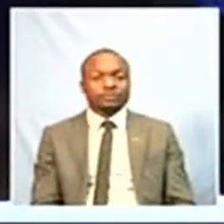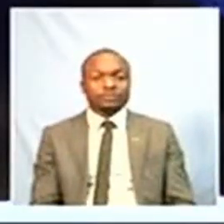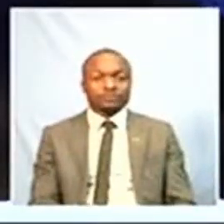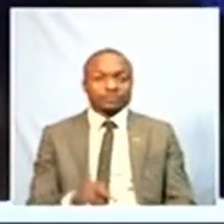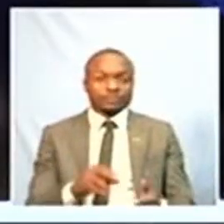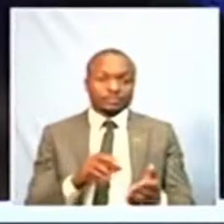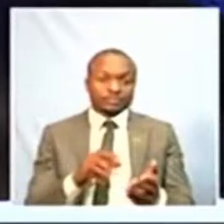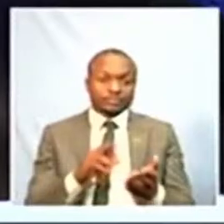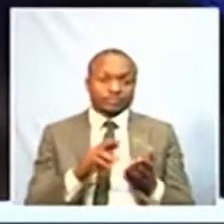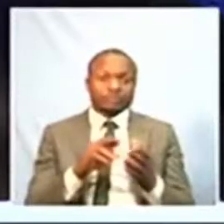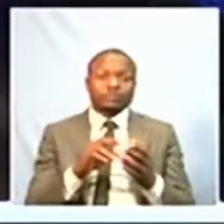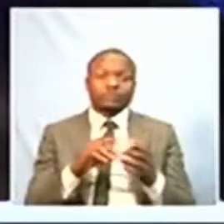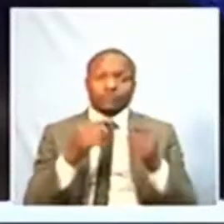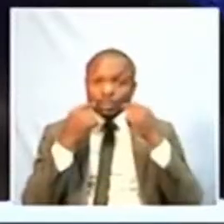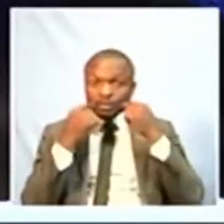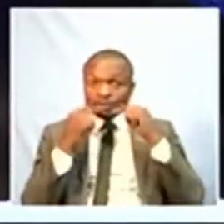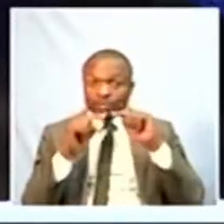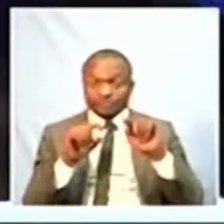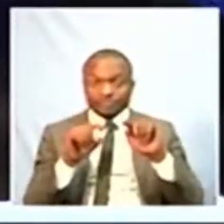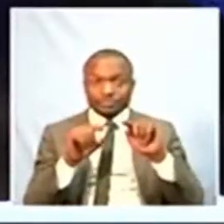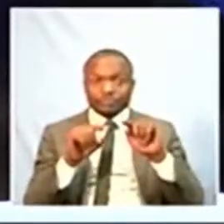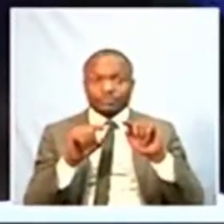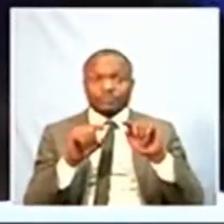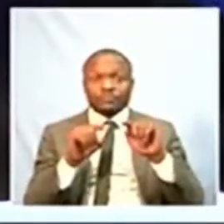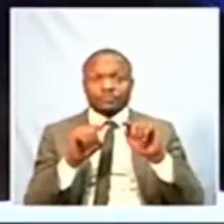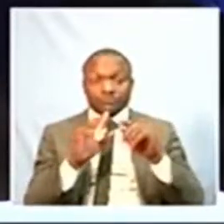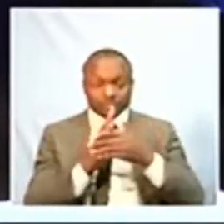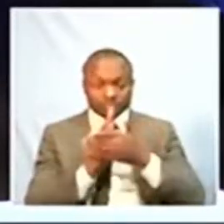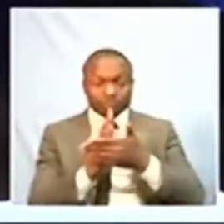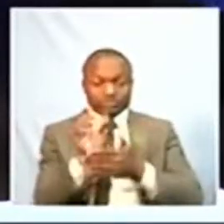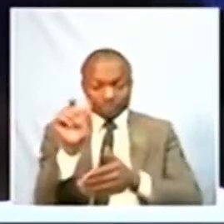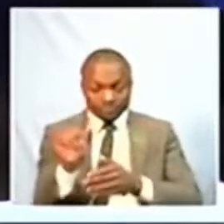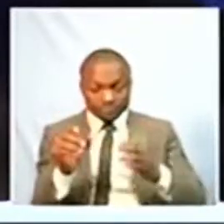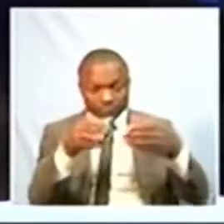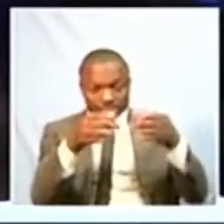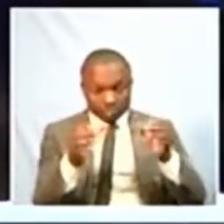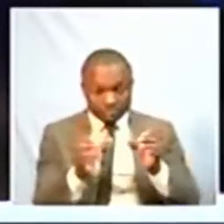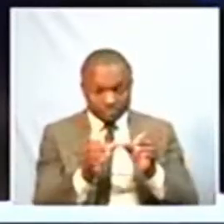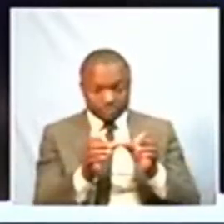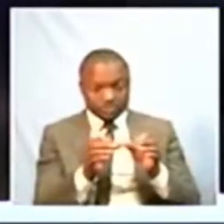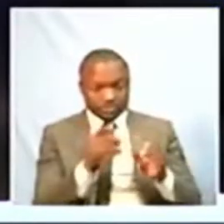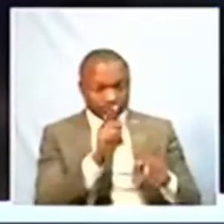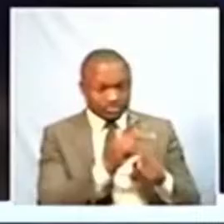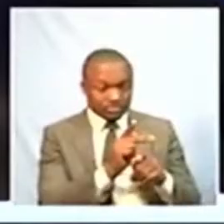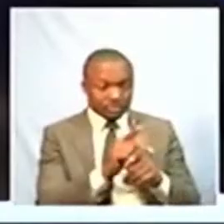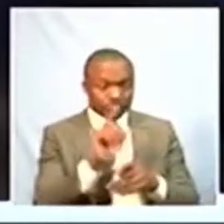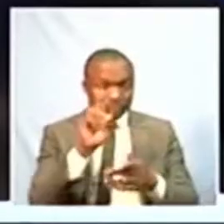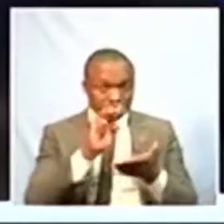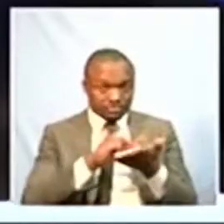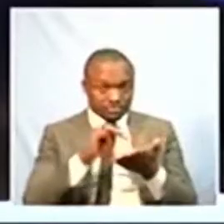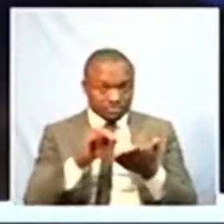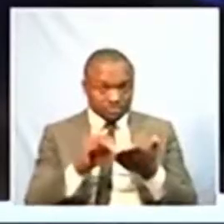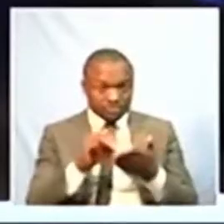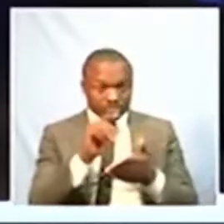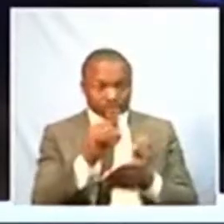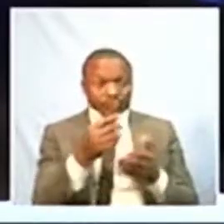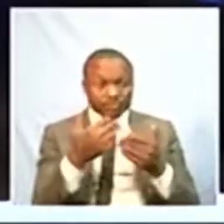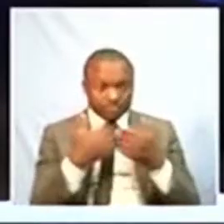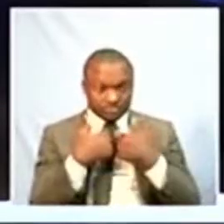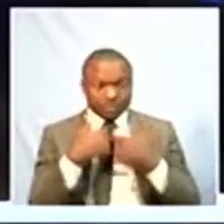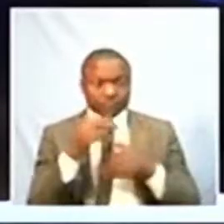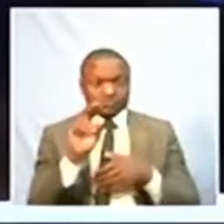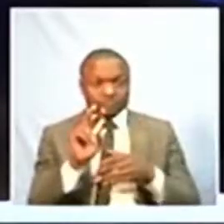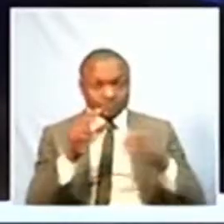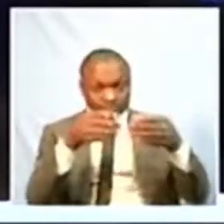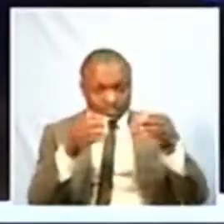set aside 1 million. And if you are to do that connectivity, because you have two constituencies, then you have to